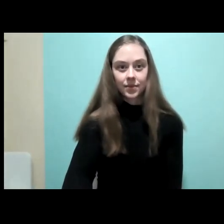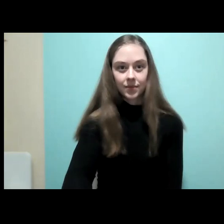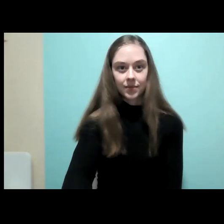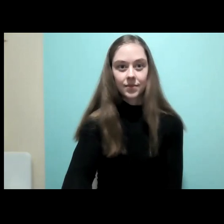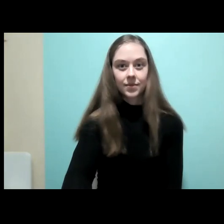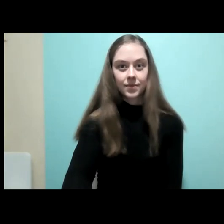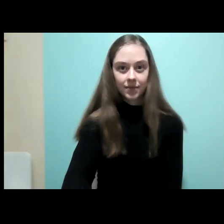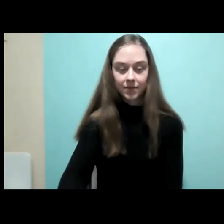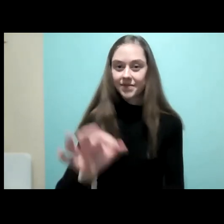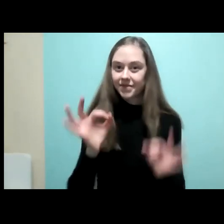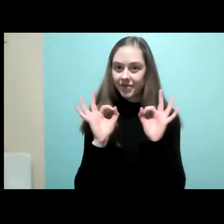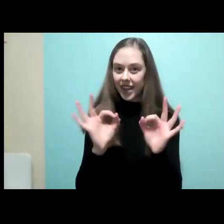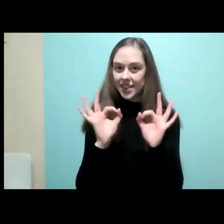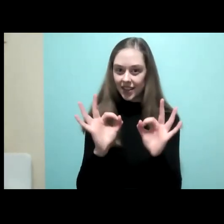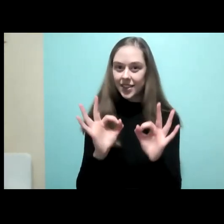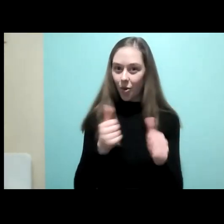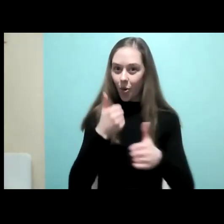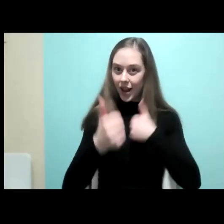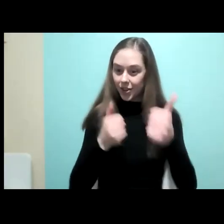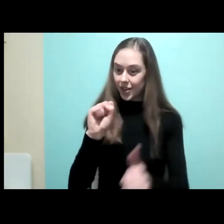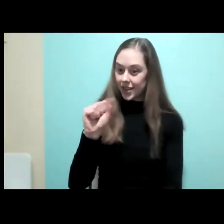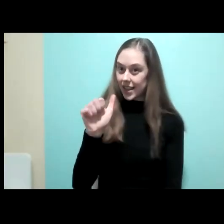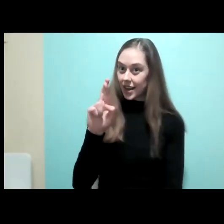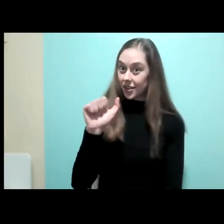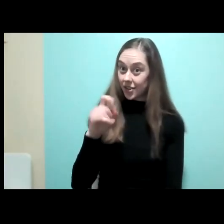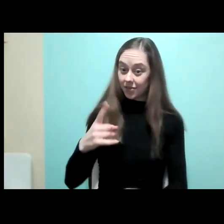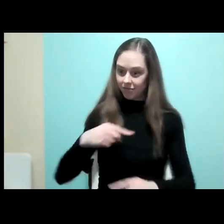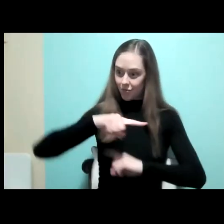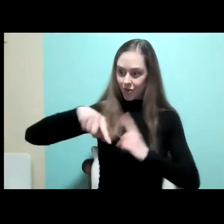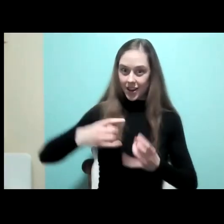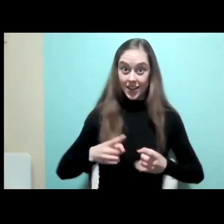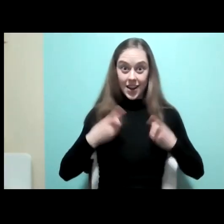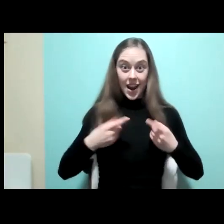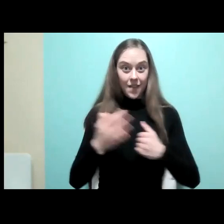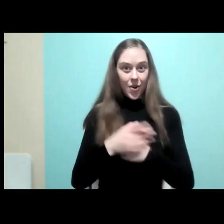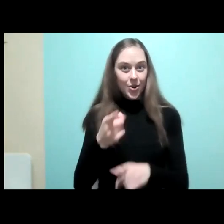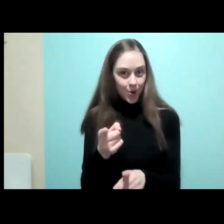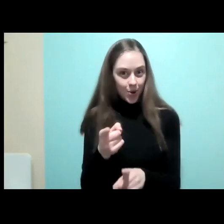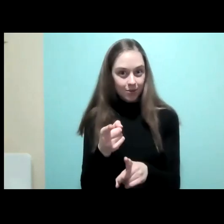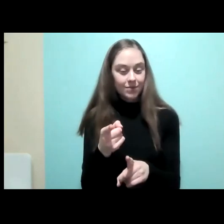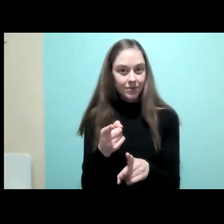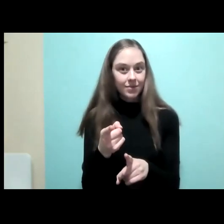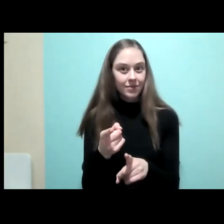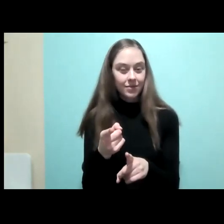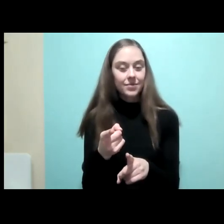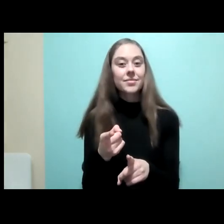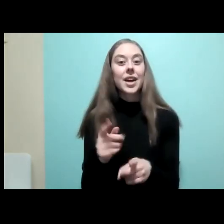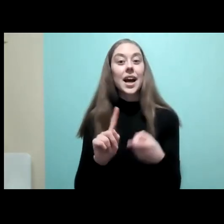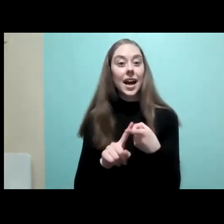Excellent. Well done, Sarah. We're absolutely delighted.